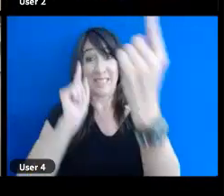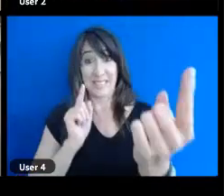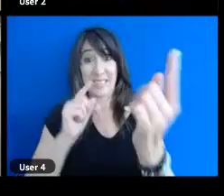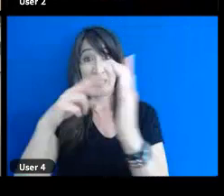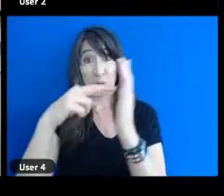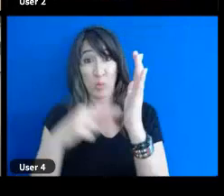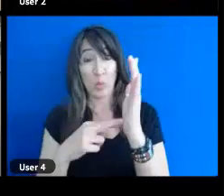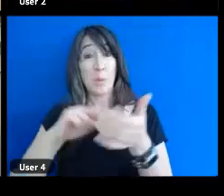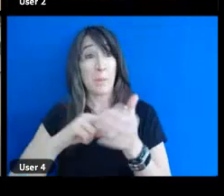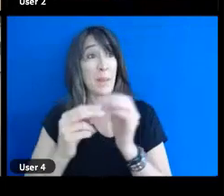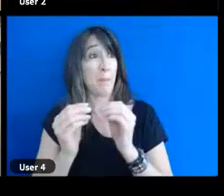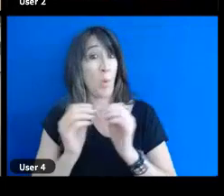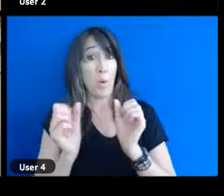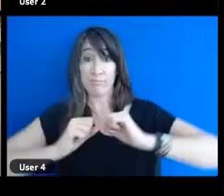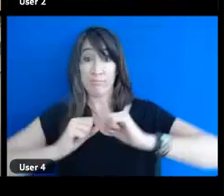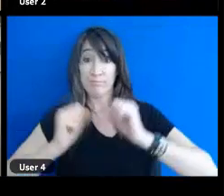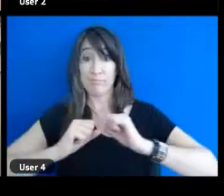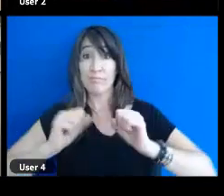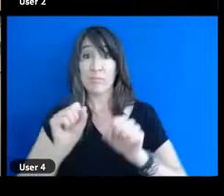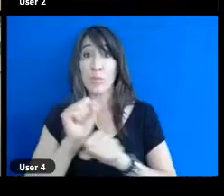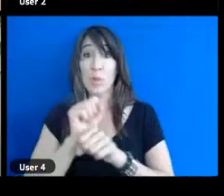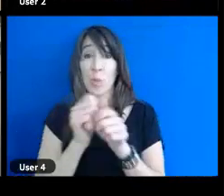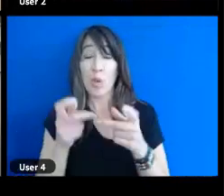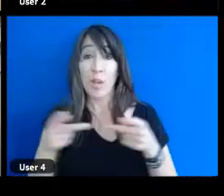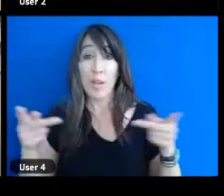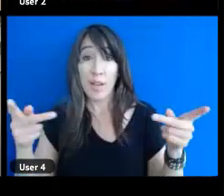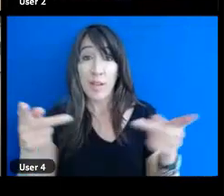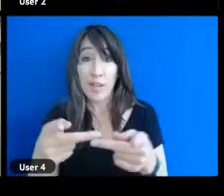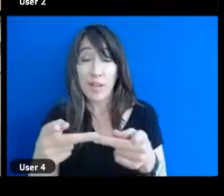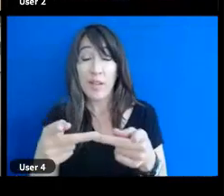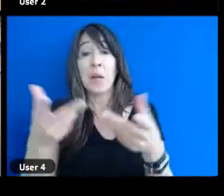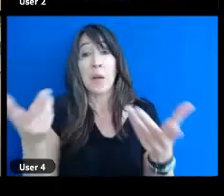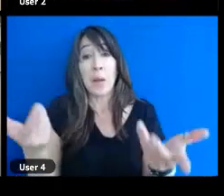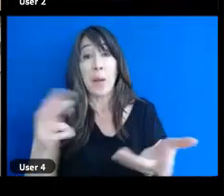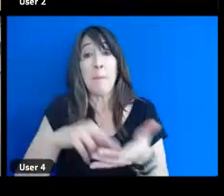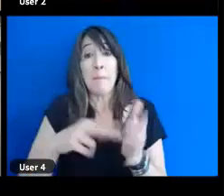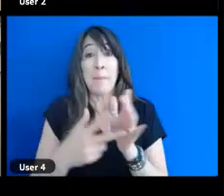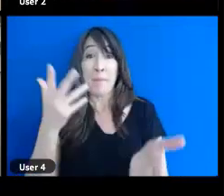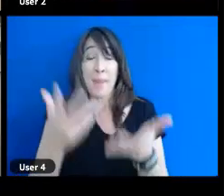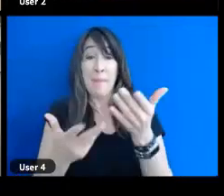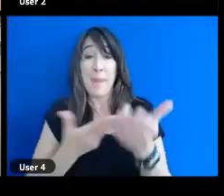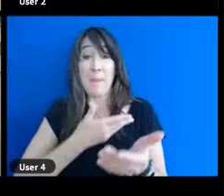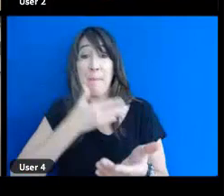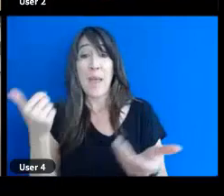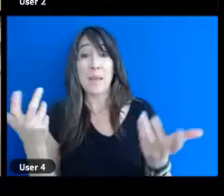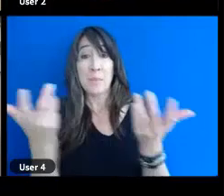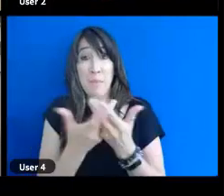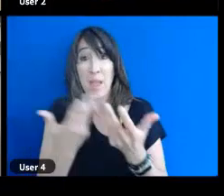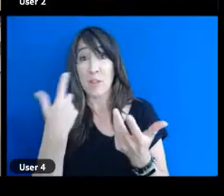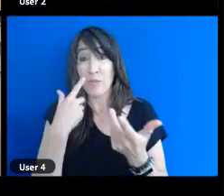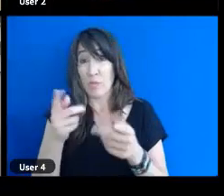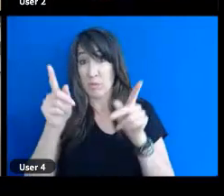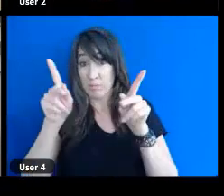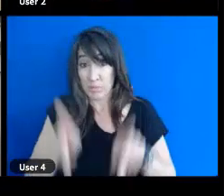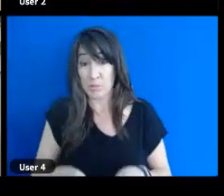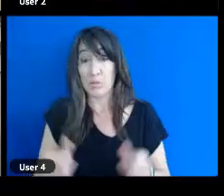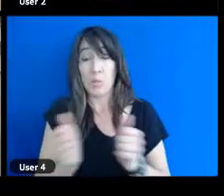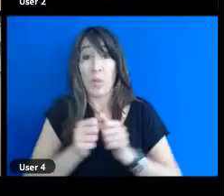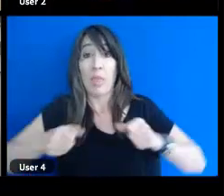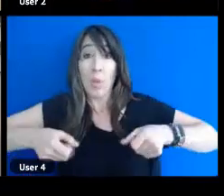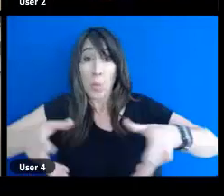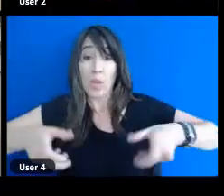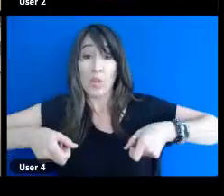Flexibility is key. So with new distancing guidelines comes more spacious workplaces, in some settings at least, which